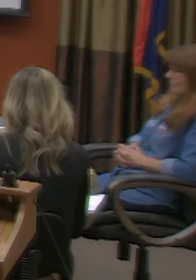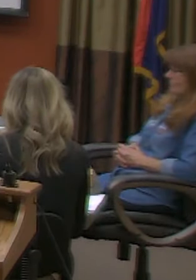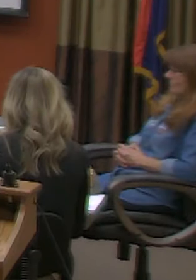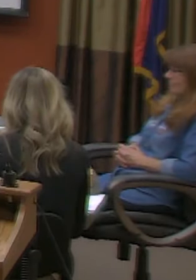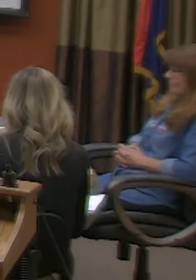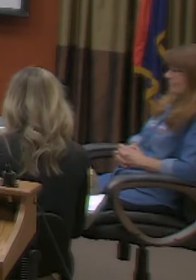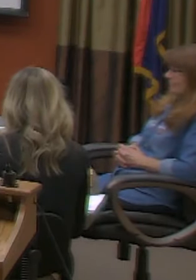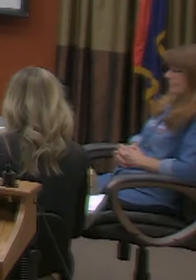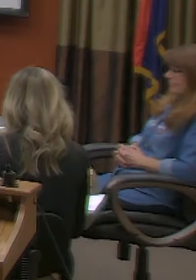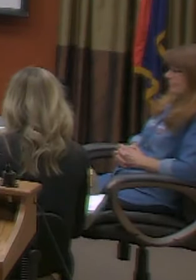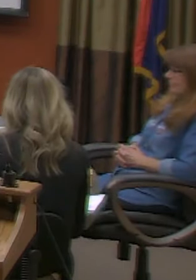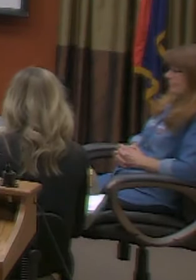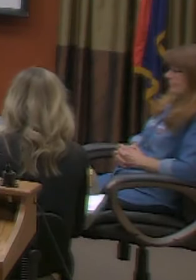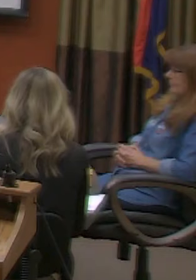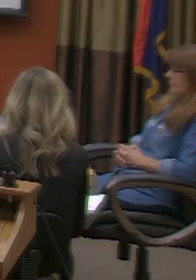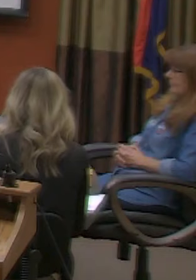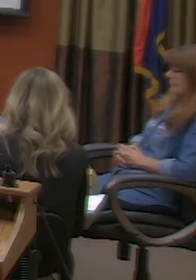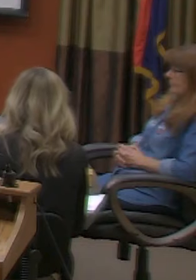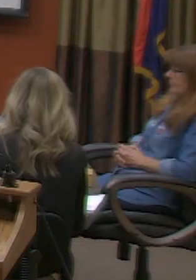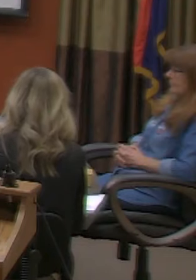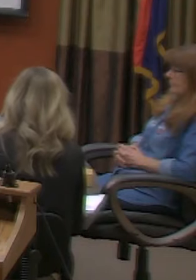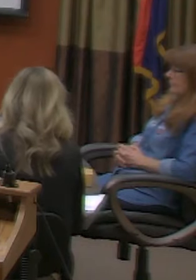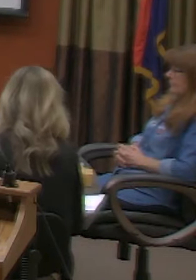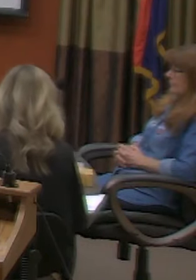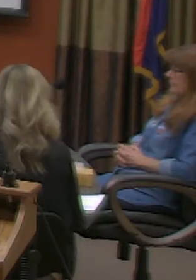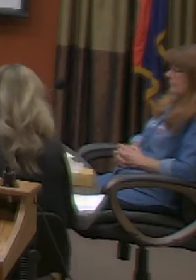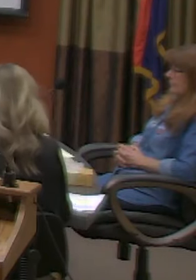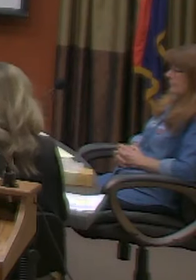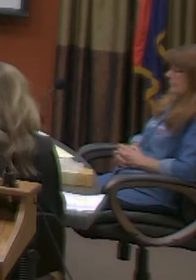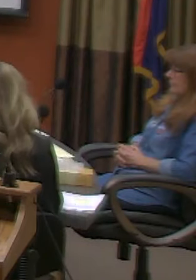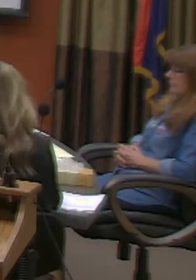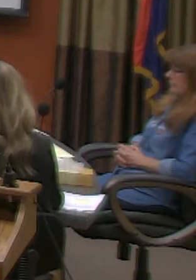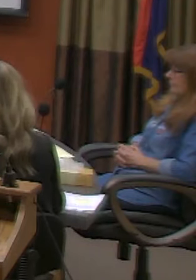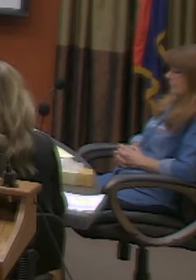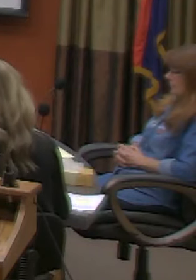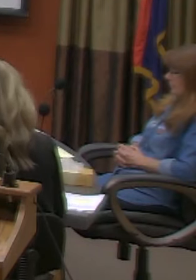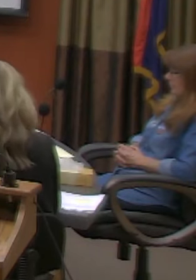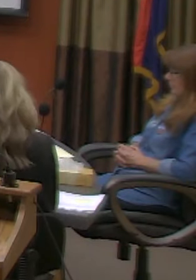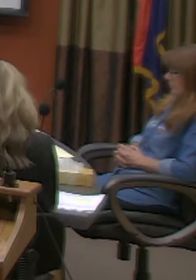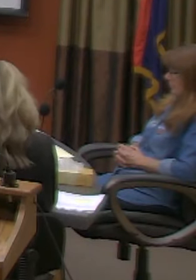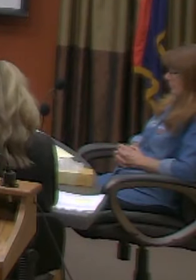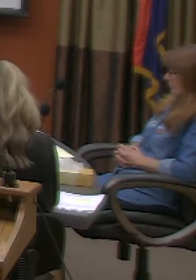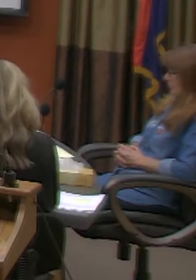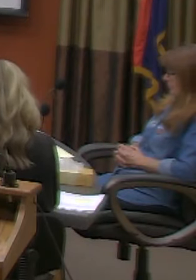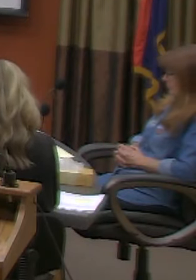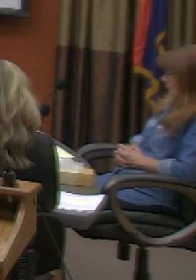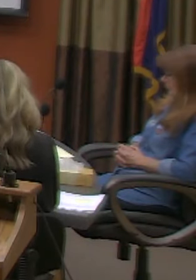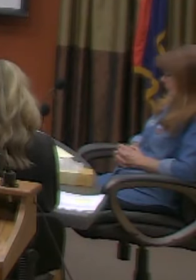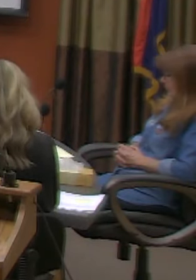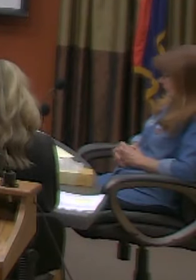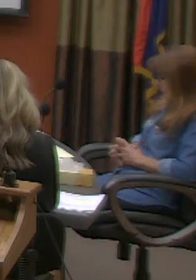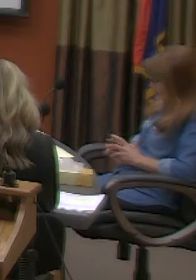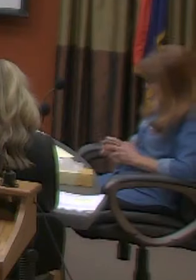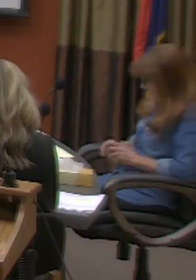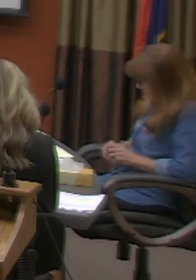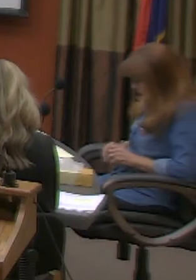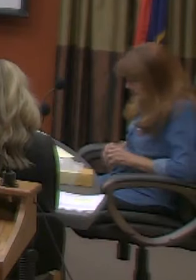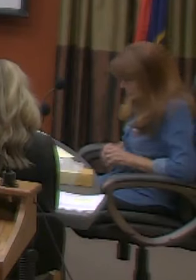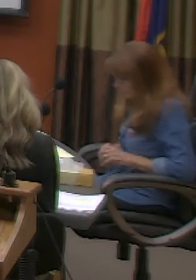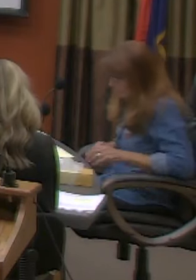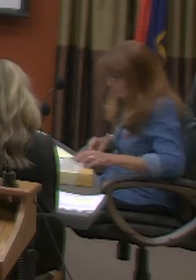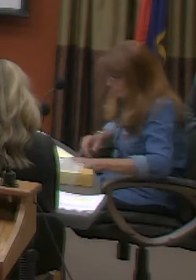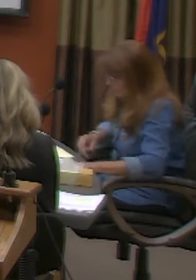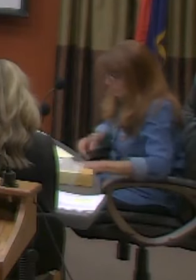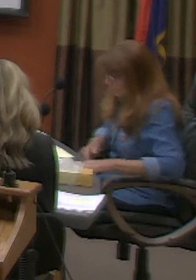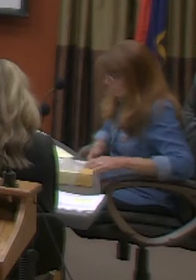Mayor Mangarelli. Yes. Passes 6-1. All right. Nothing else on the agenda today. This quote